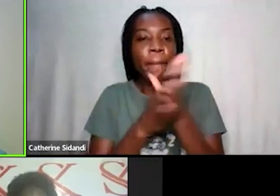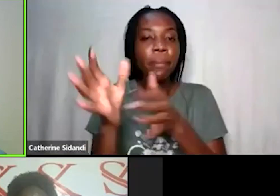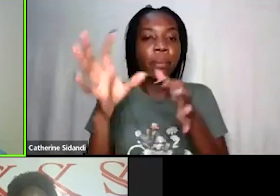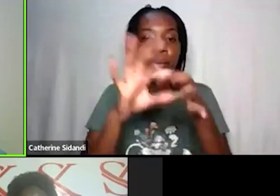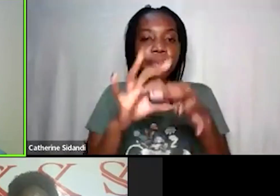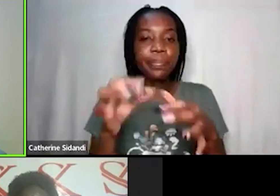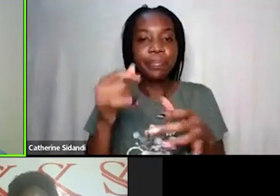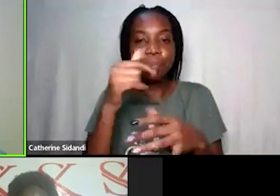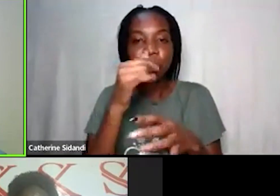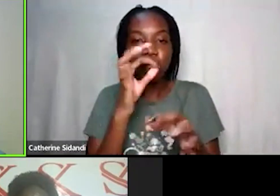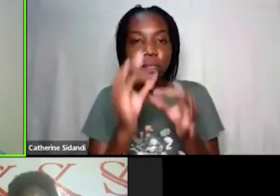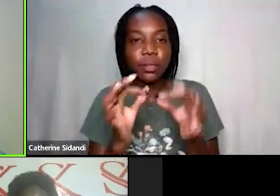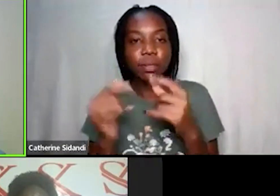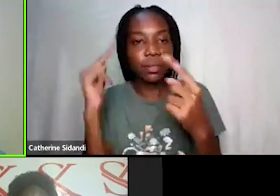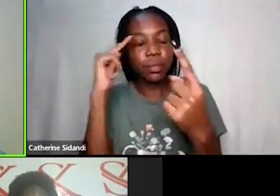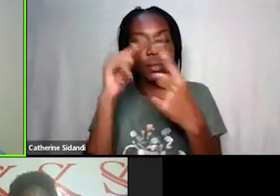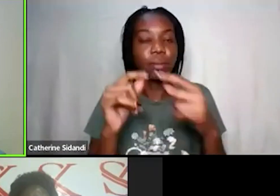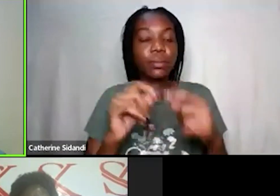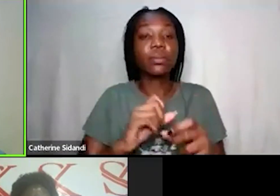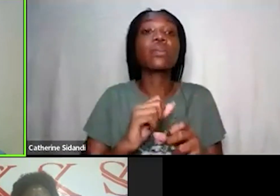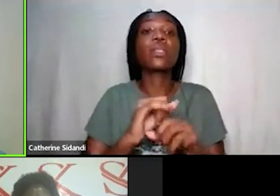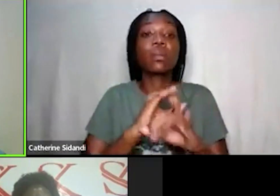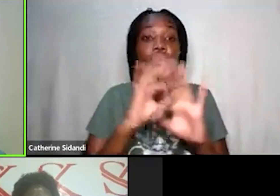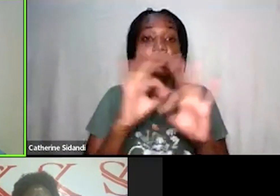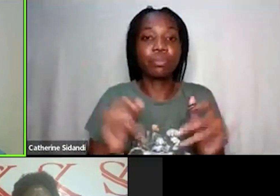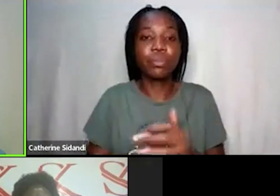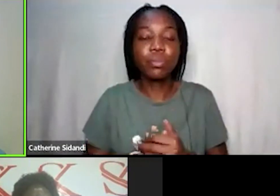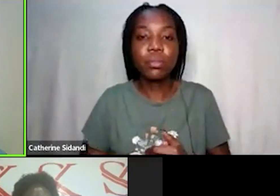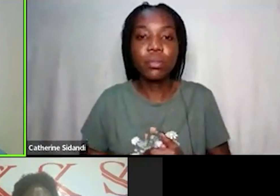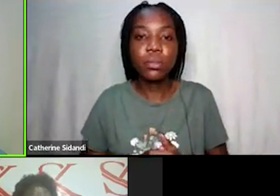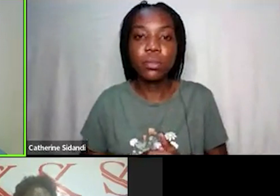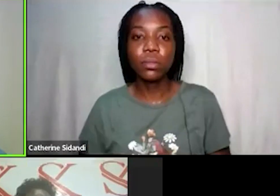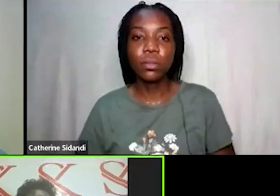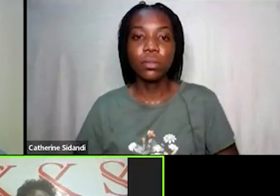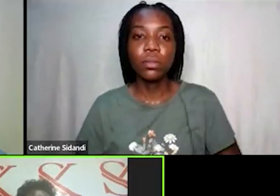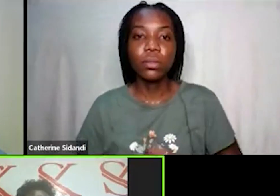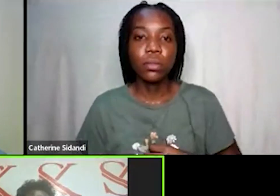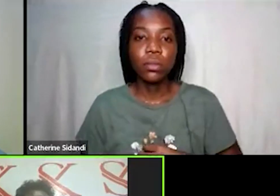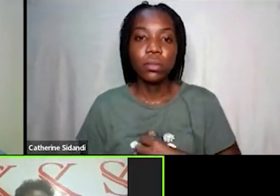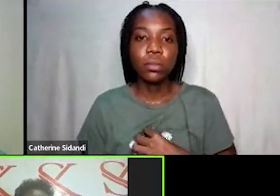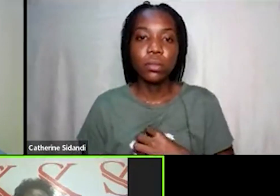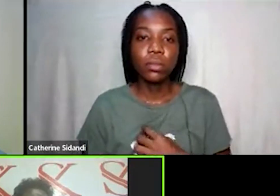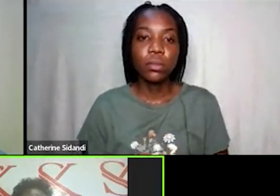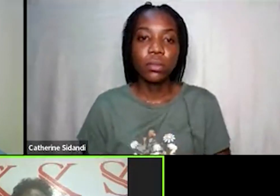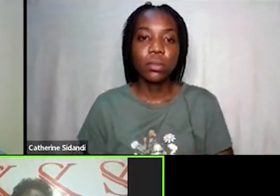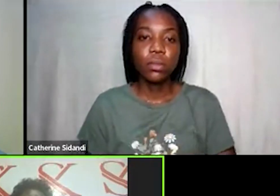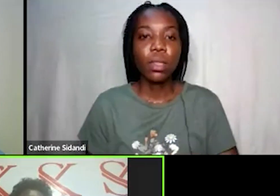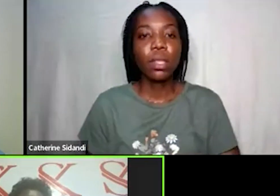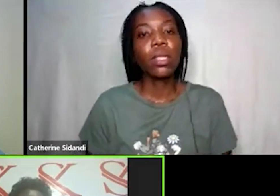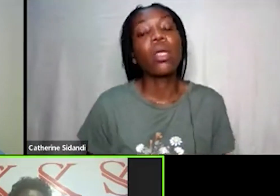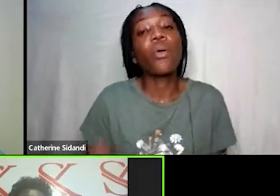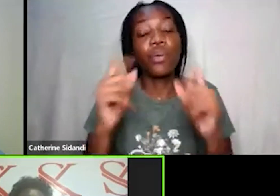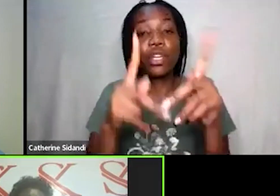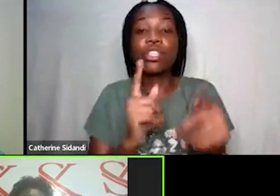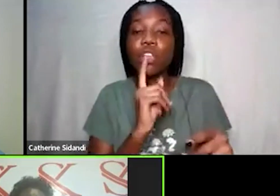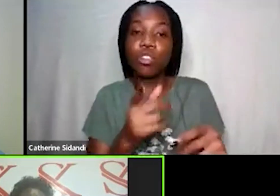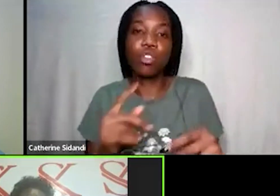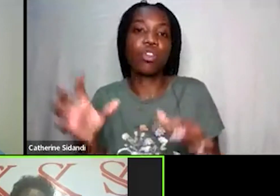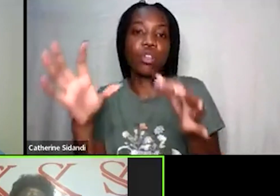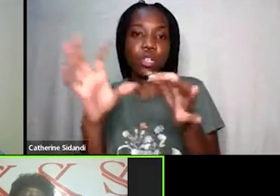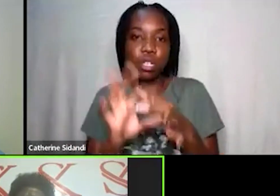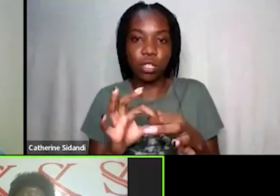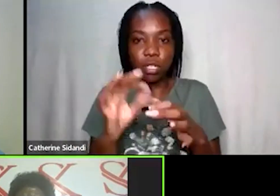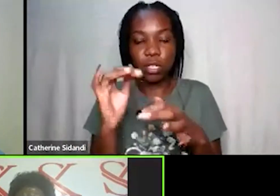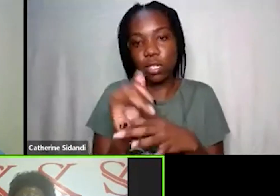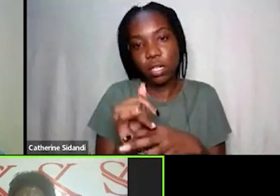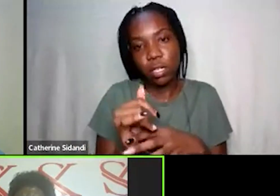is pure? How do you deal with that? Okay. So the connection, what